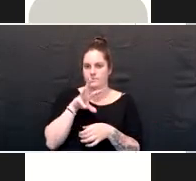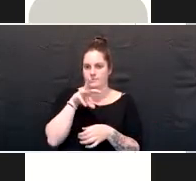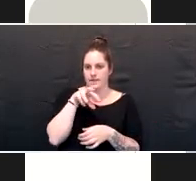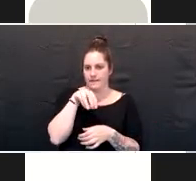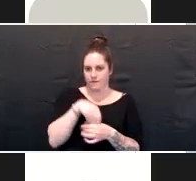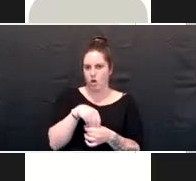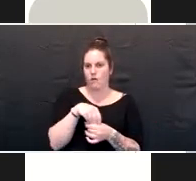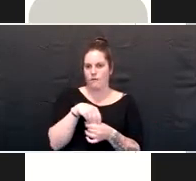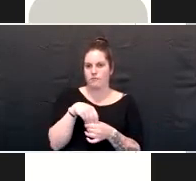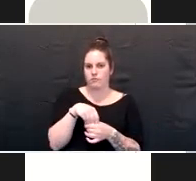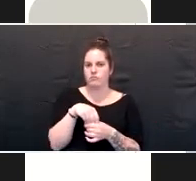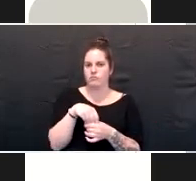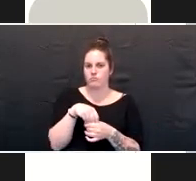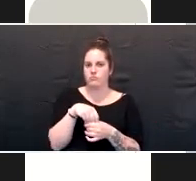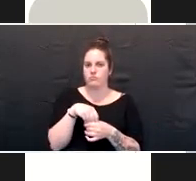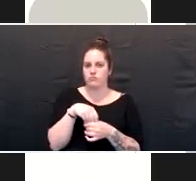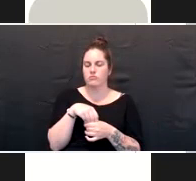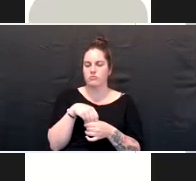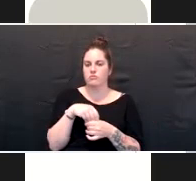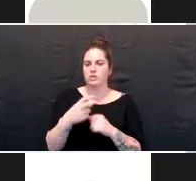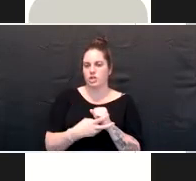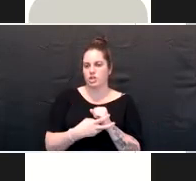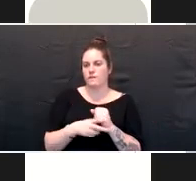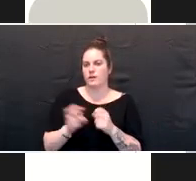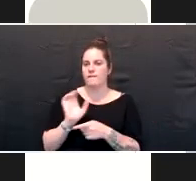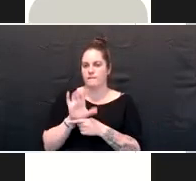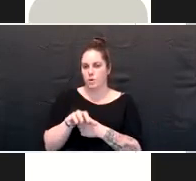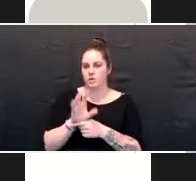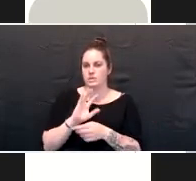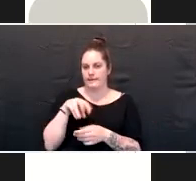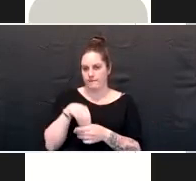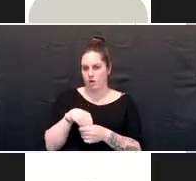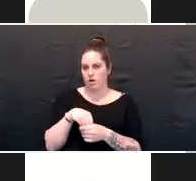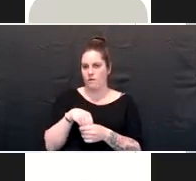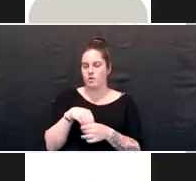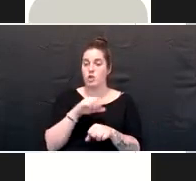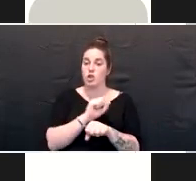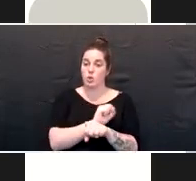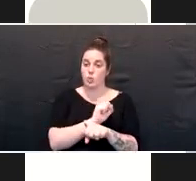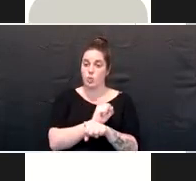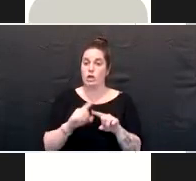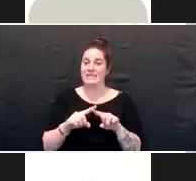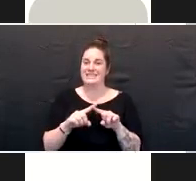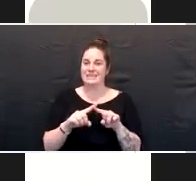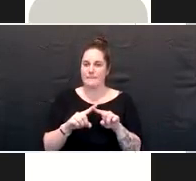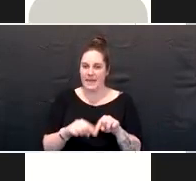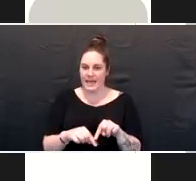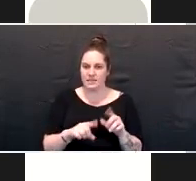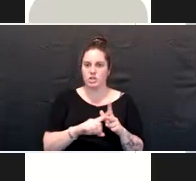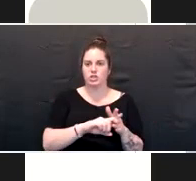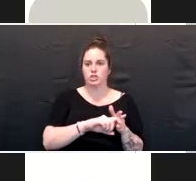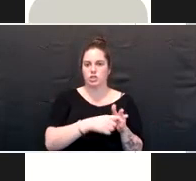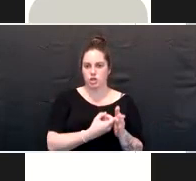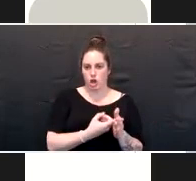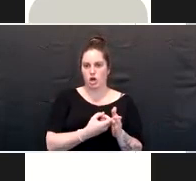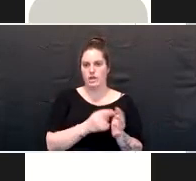Okay, so a conservative force is one for which the work depends only on the starting endpoints of the